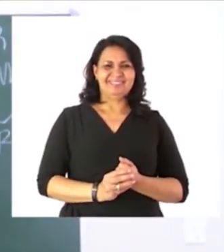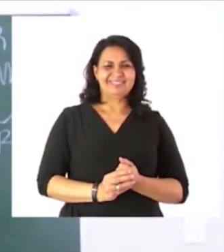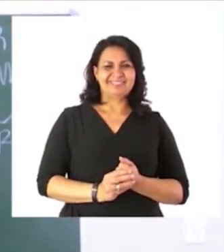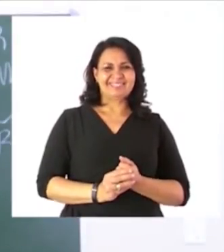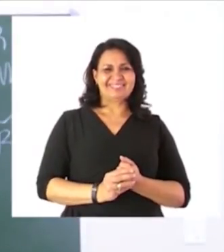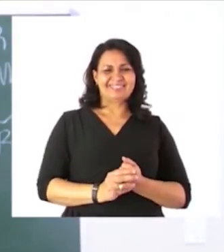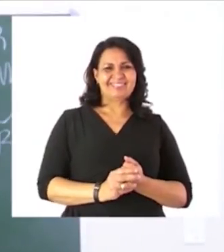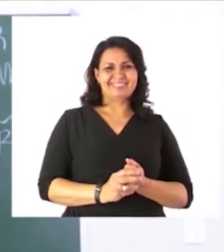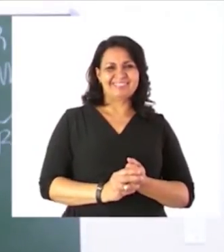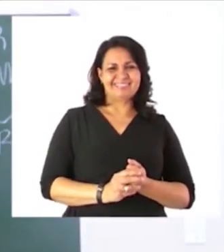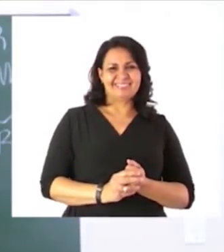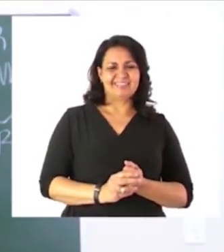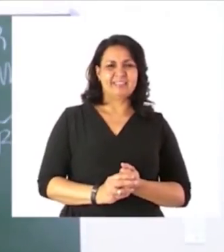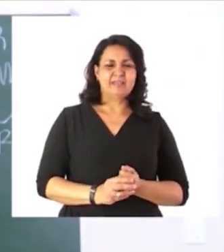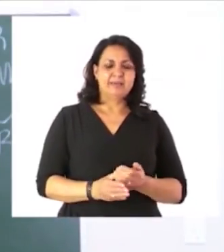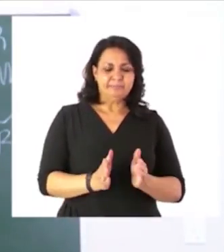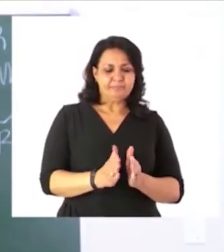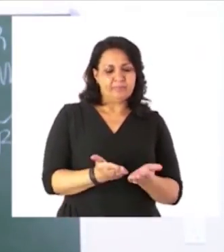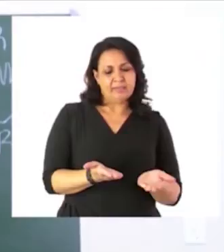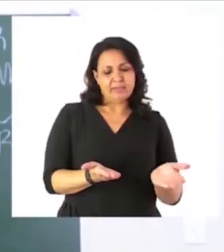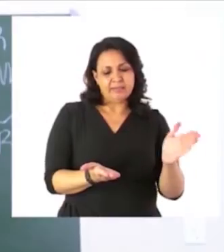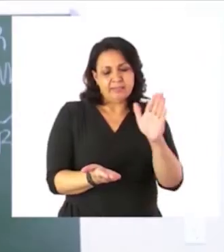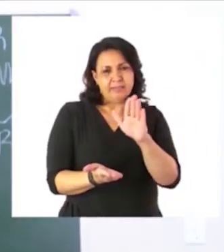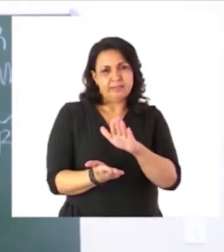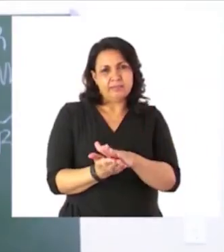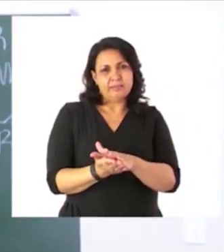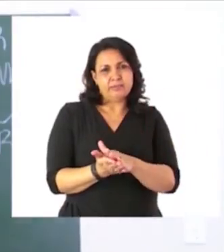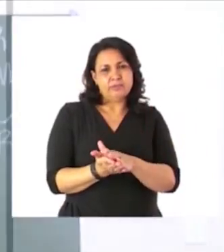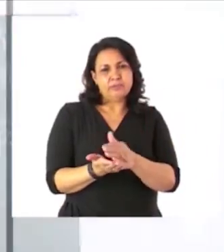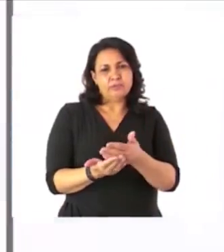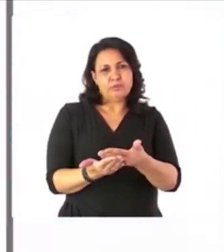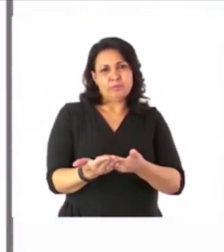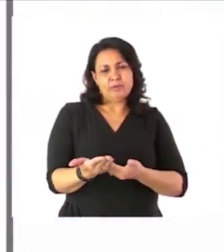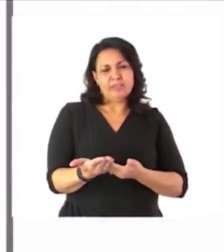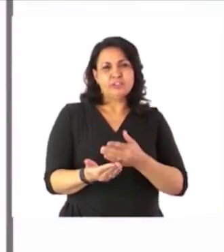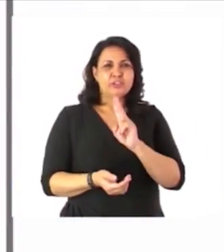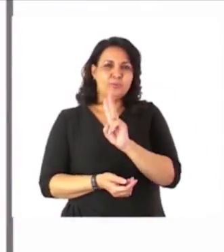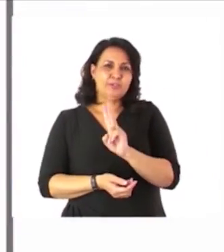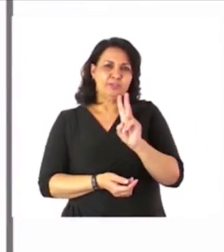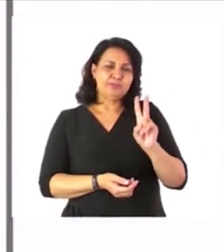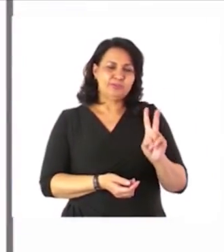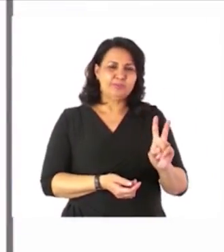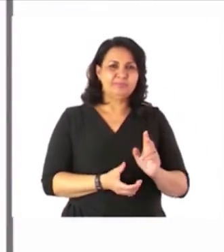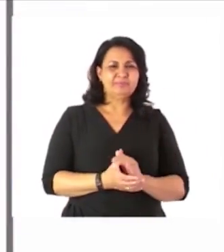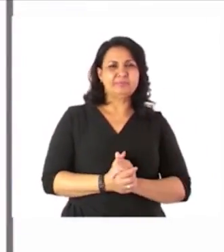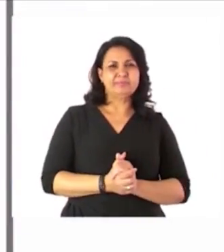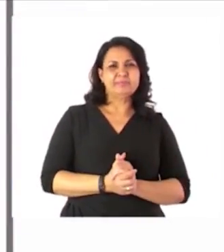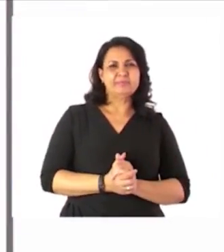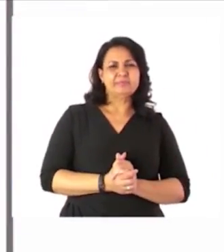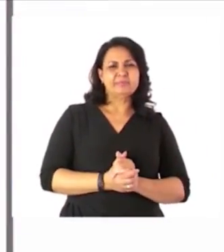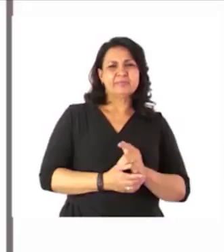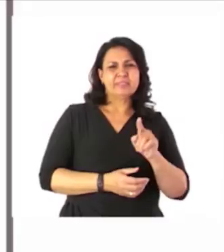can do it let's turn to page 22 and this